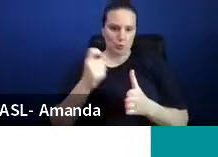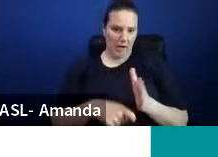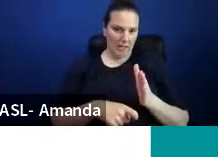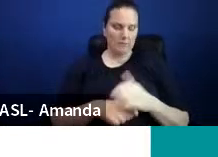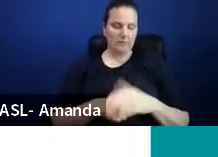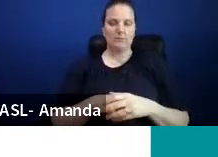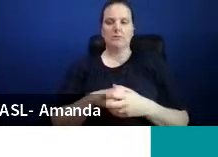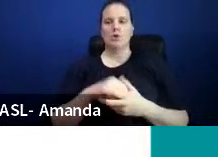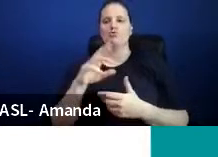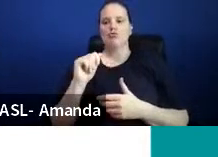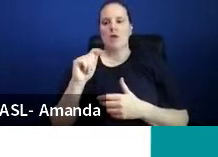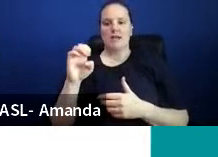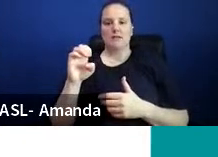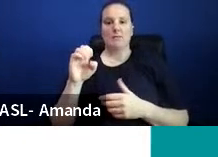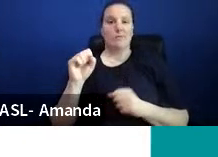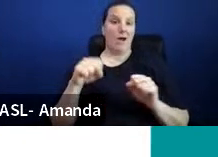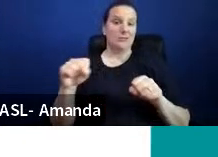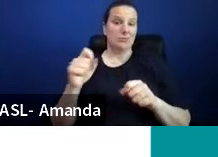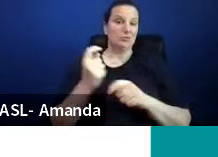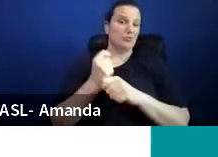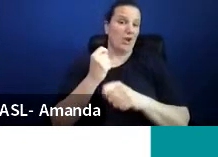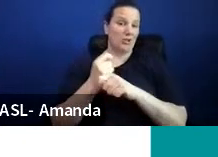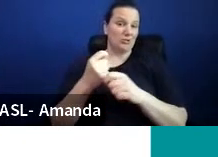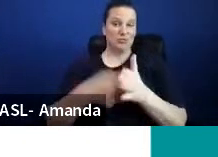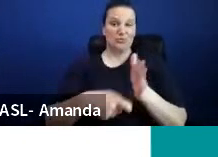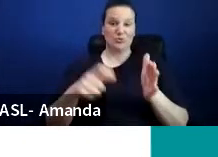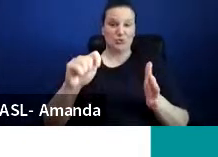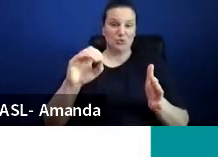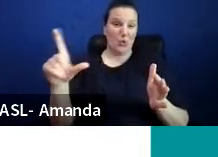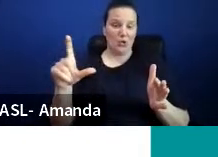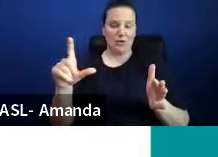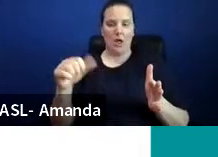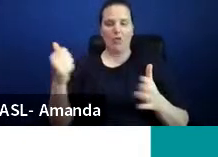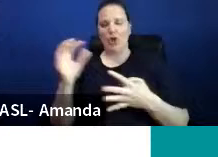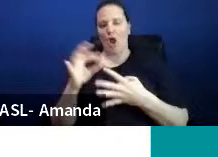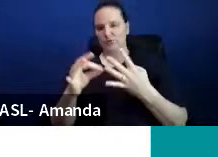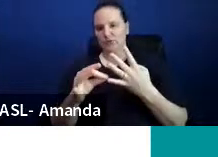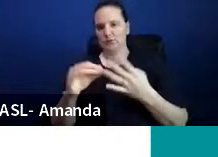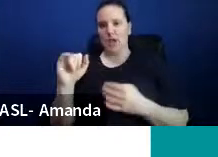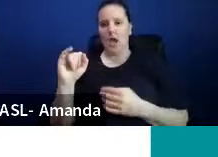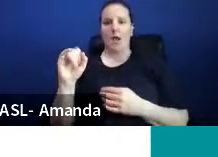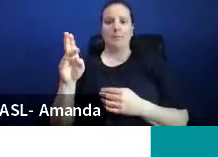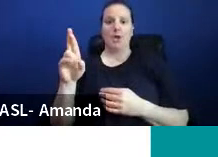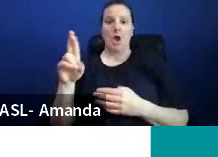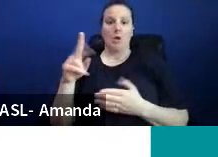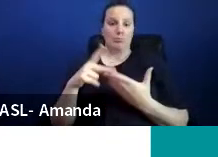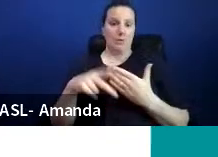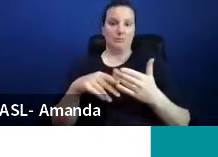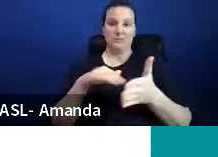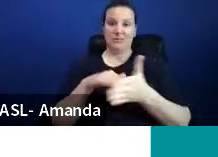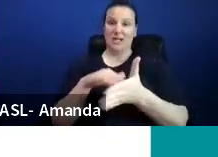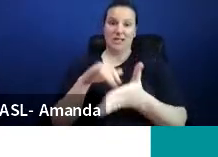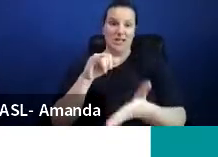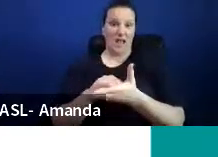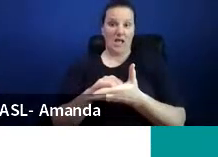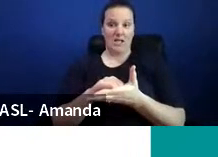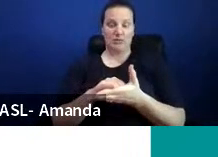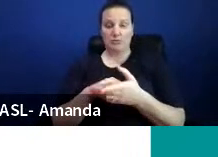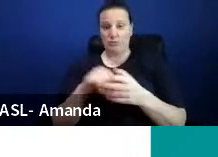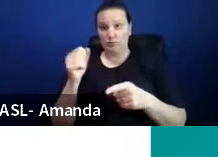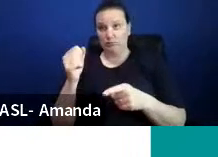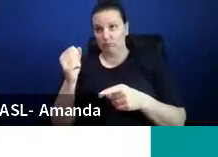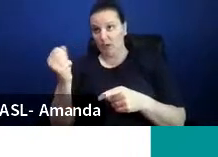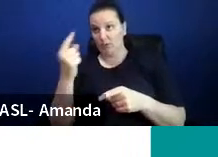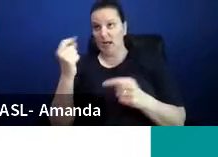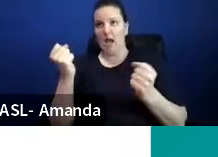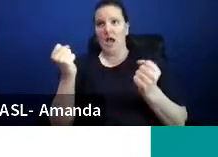possible truck tolls, and other options. And the IBR program studies those to understand